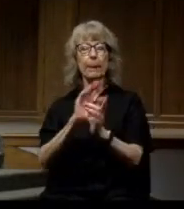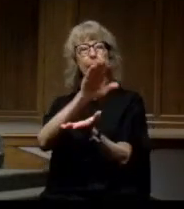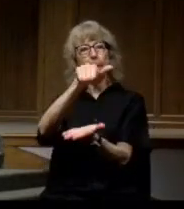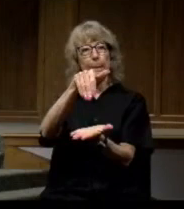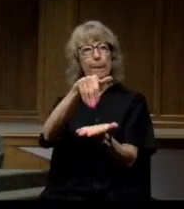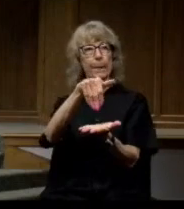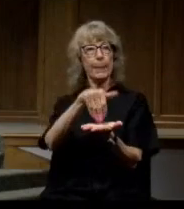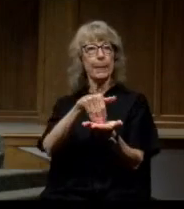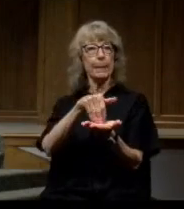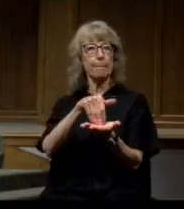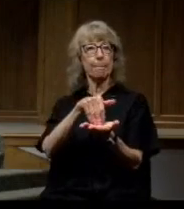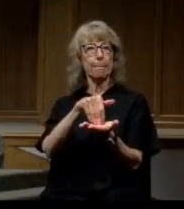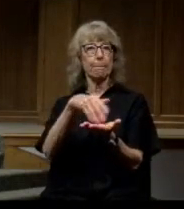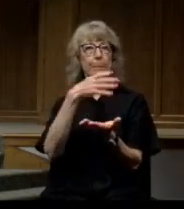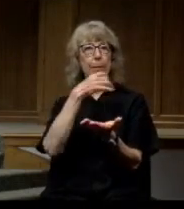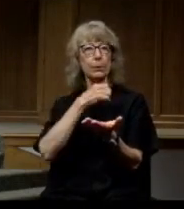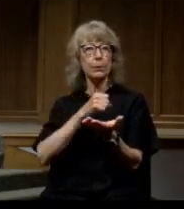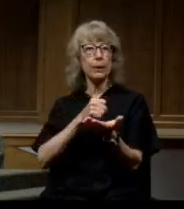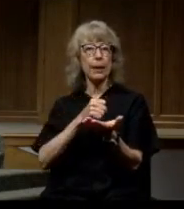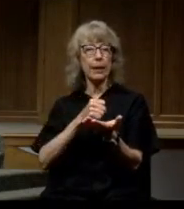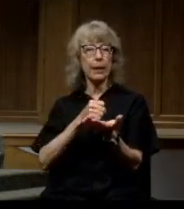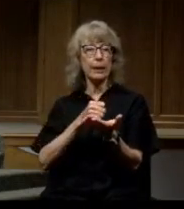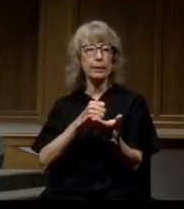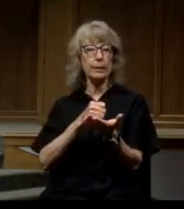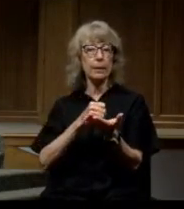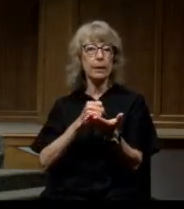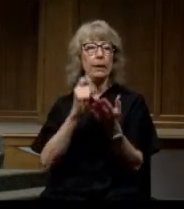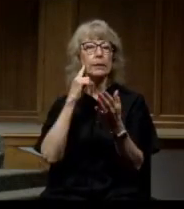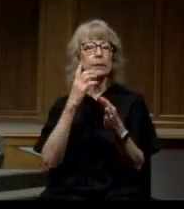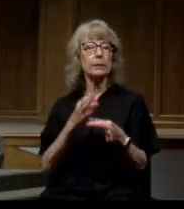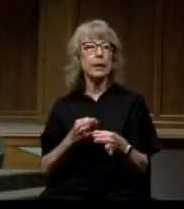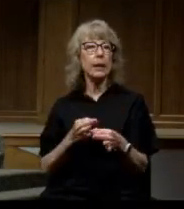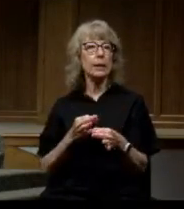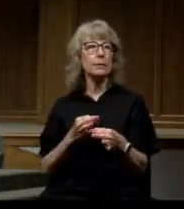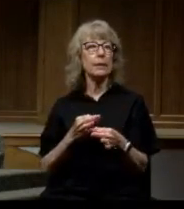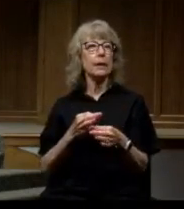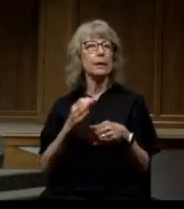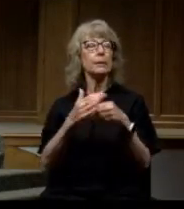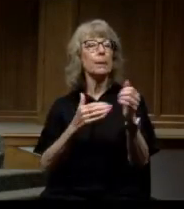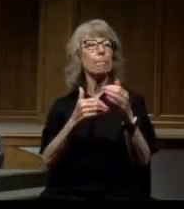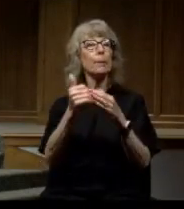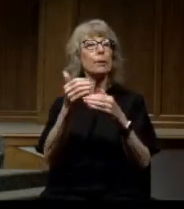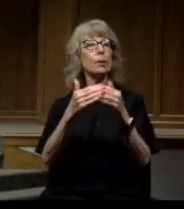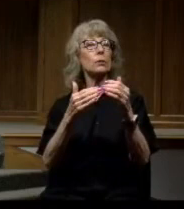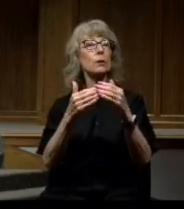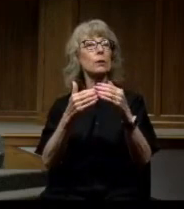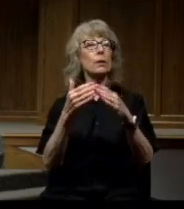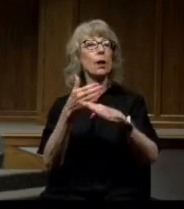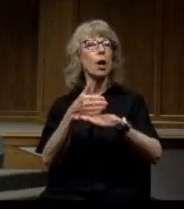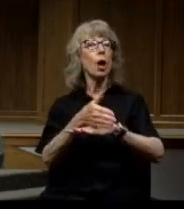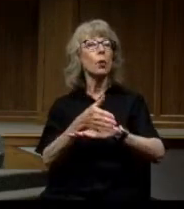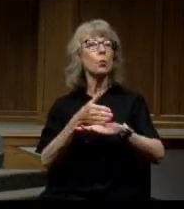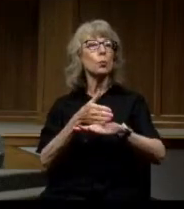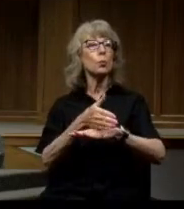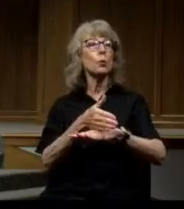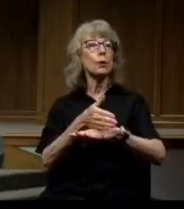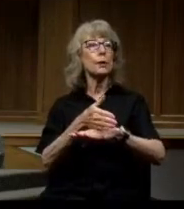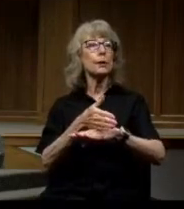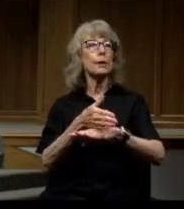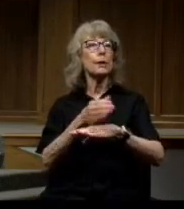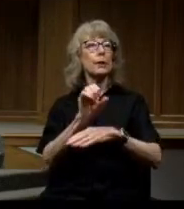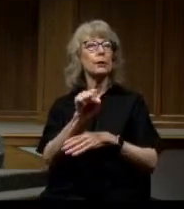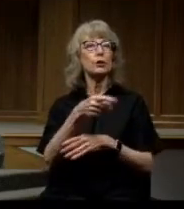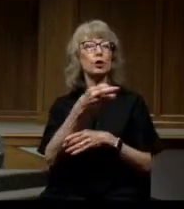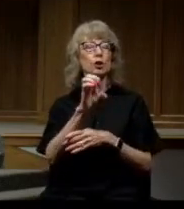to build a woodshed with them. It's a poetic way to describe something that is very common and familiar to